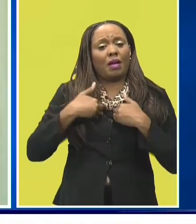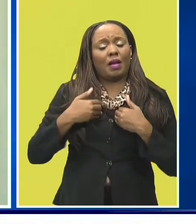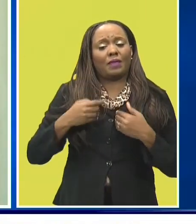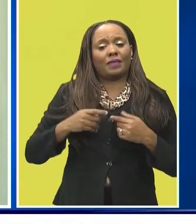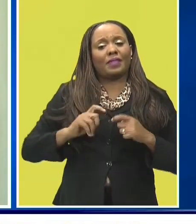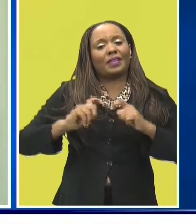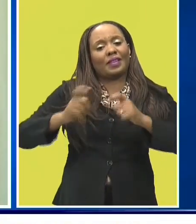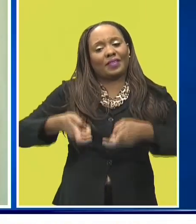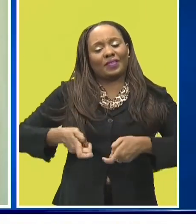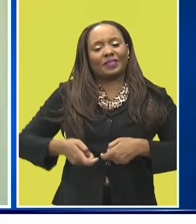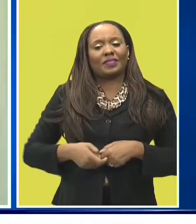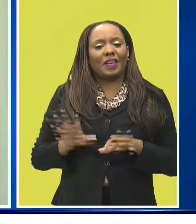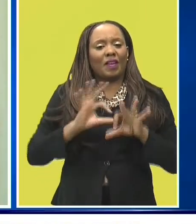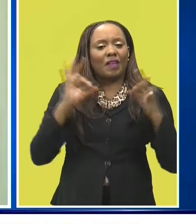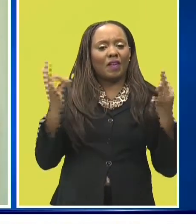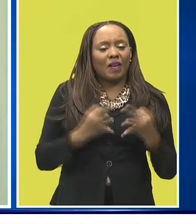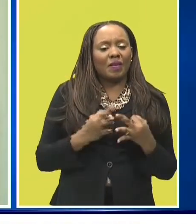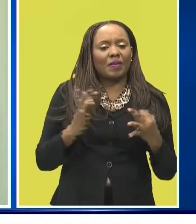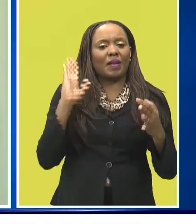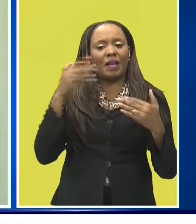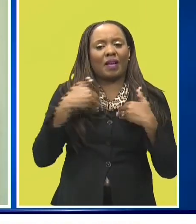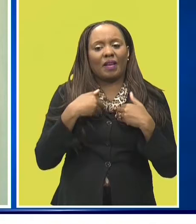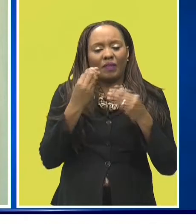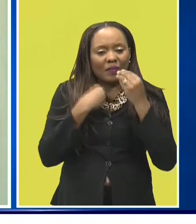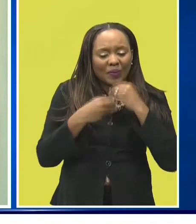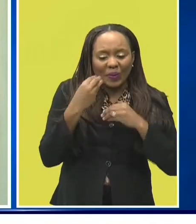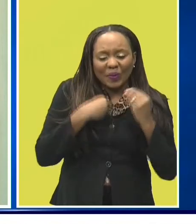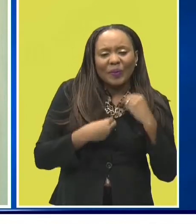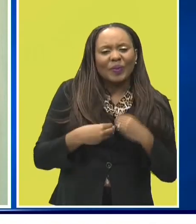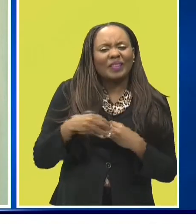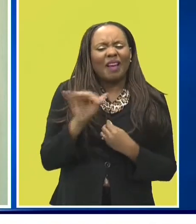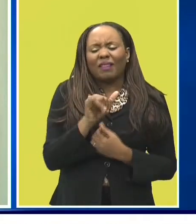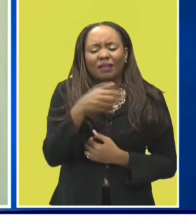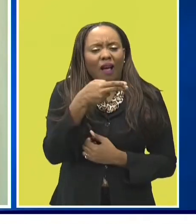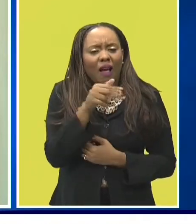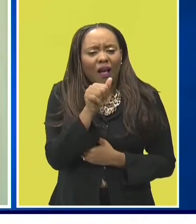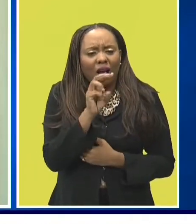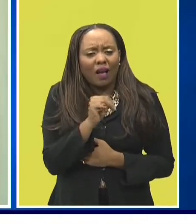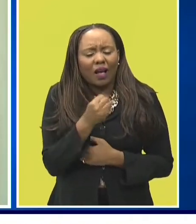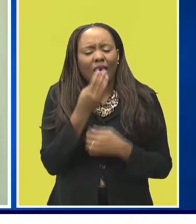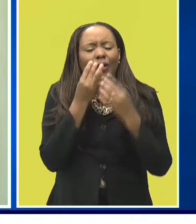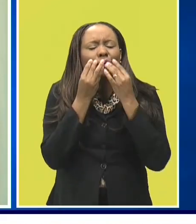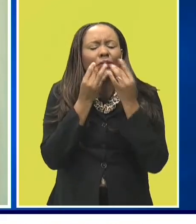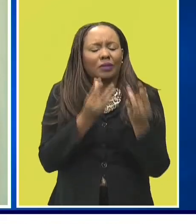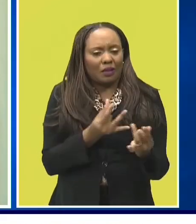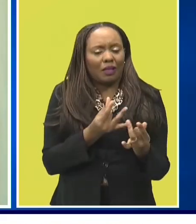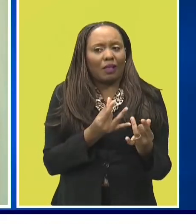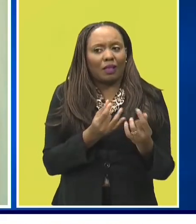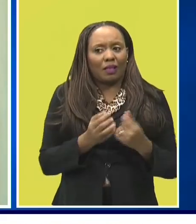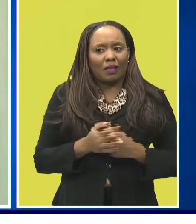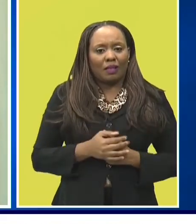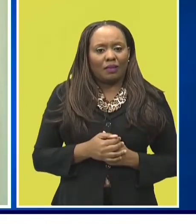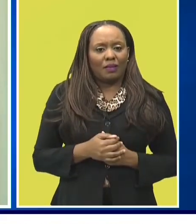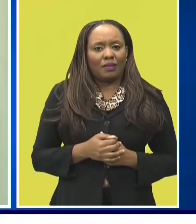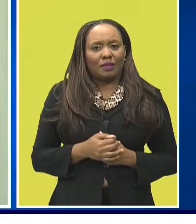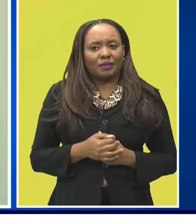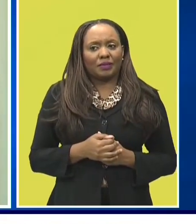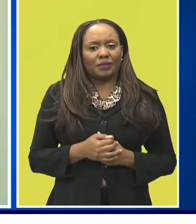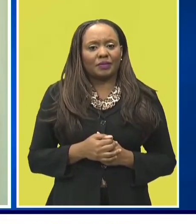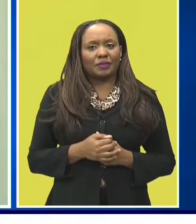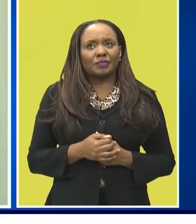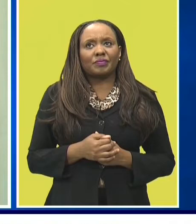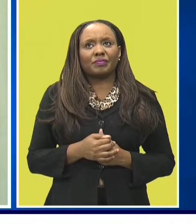are able to get food, a ham, and those things, right? And this year, we're going to